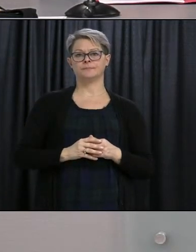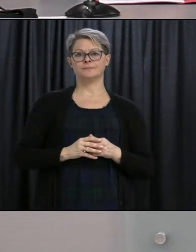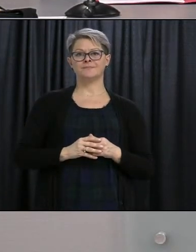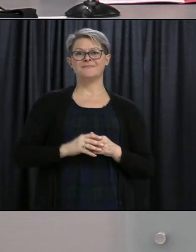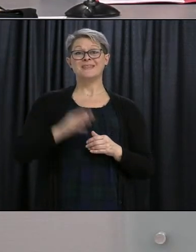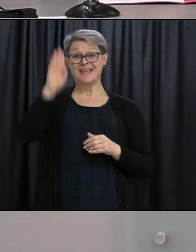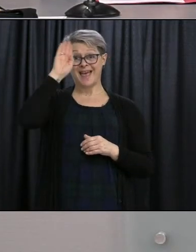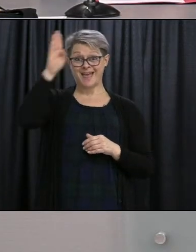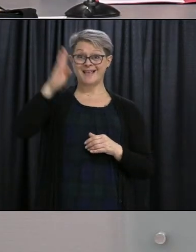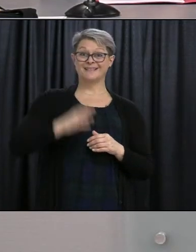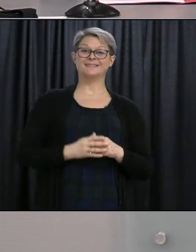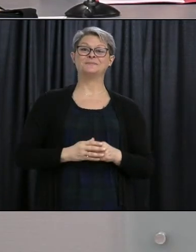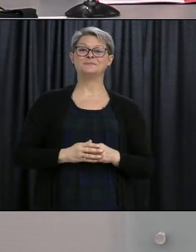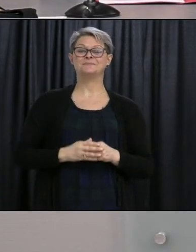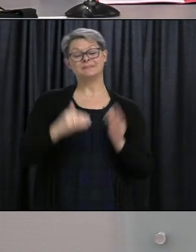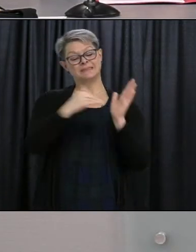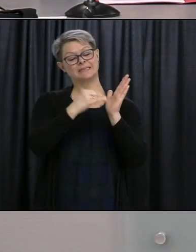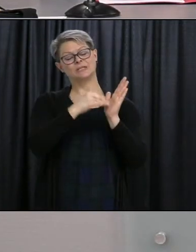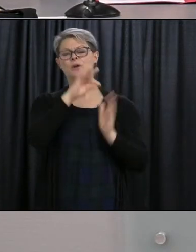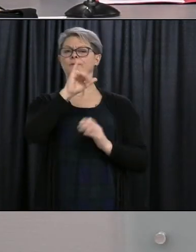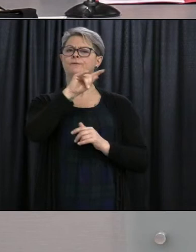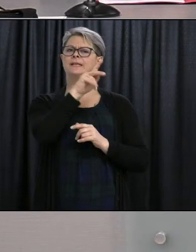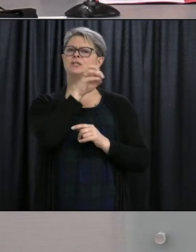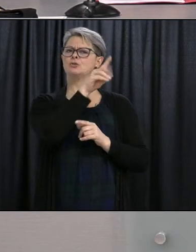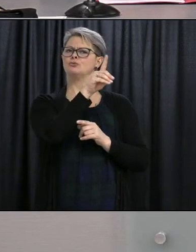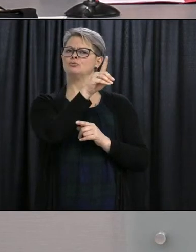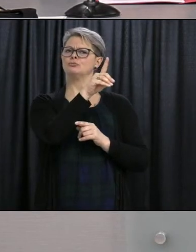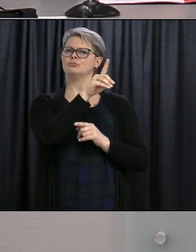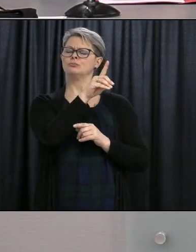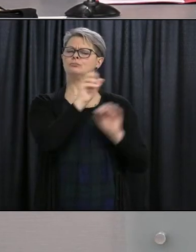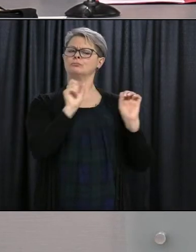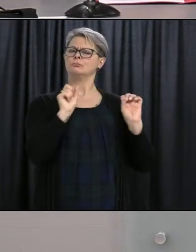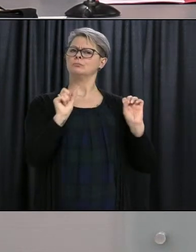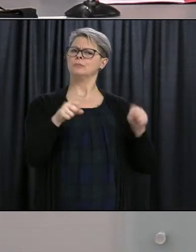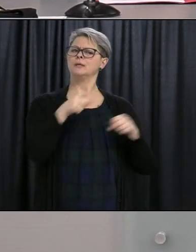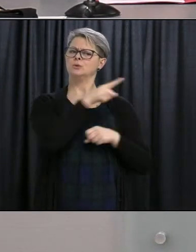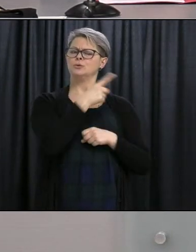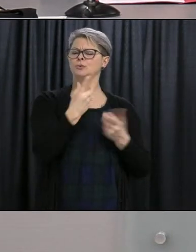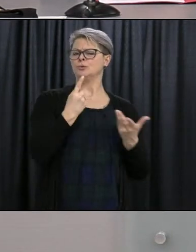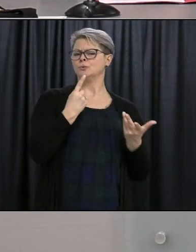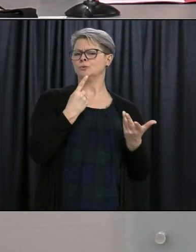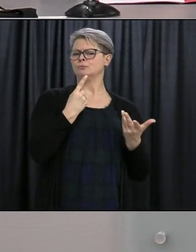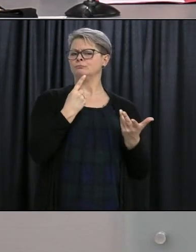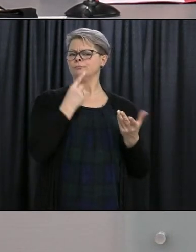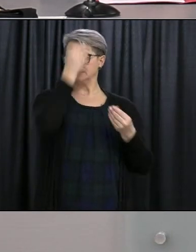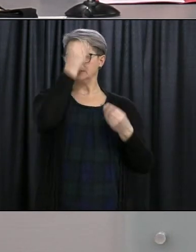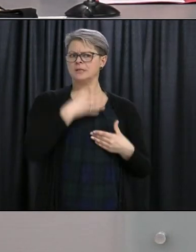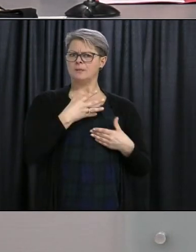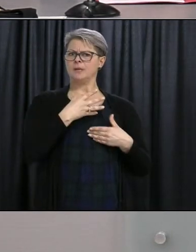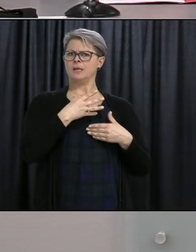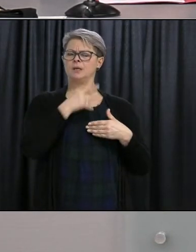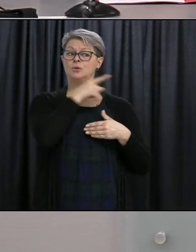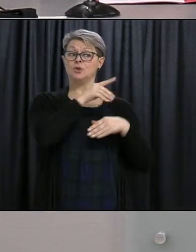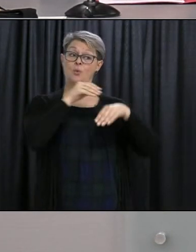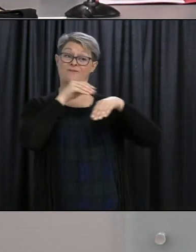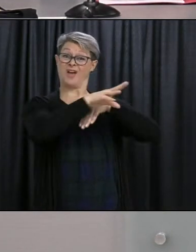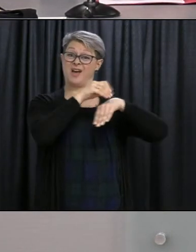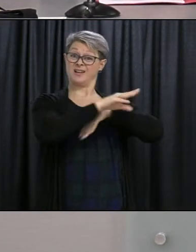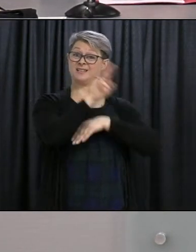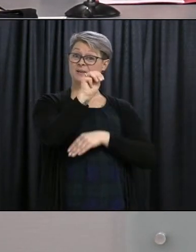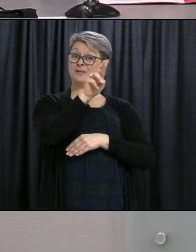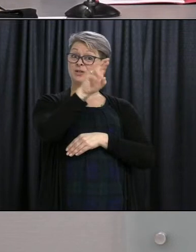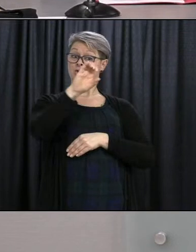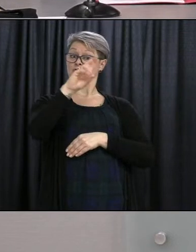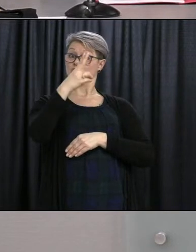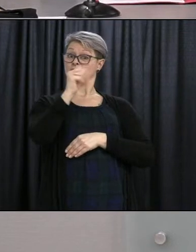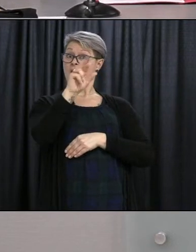Hi there. Dr. Fitzgerald, are you able to say what exactly your advice was to Mr. Chalk? Can you clarify what your